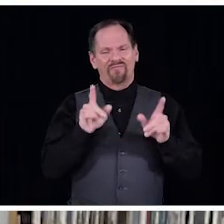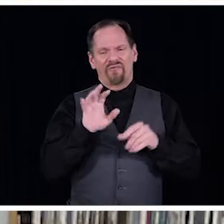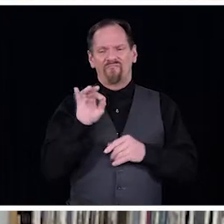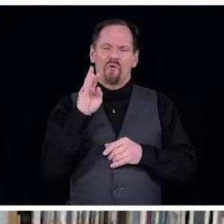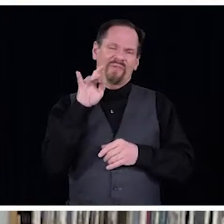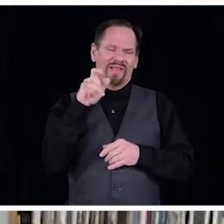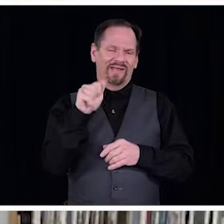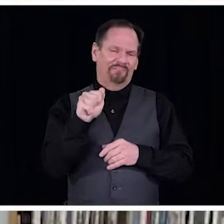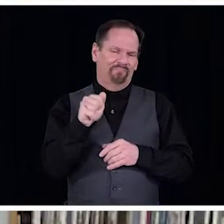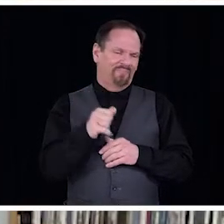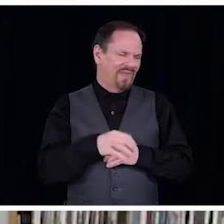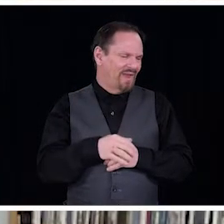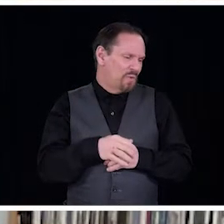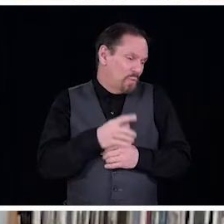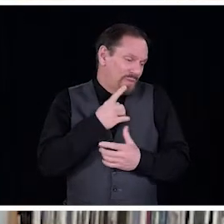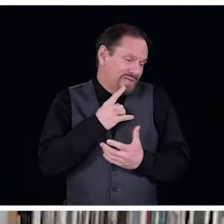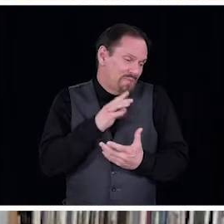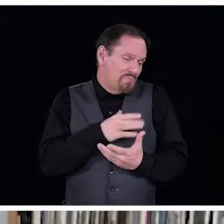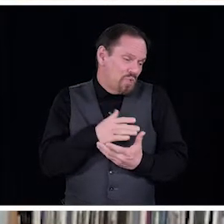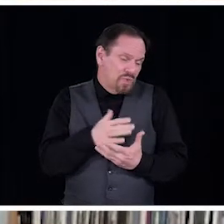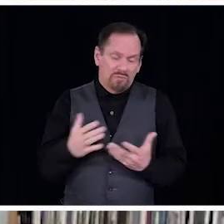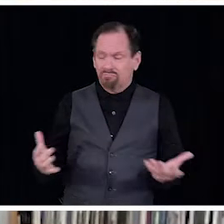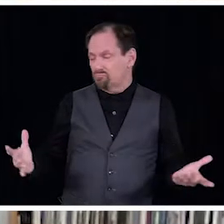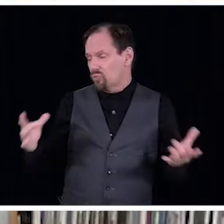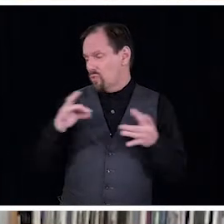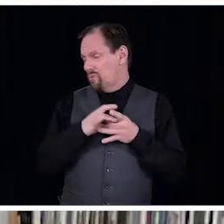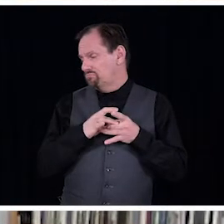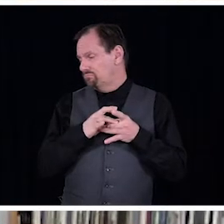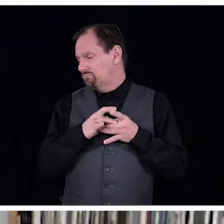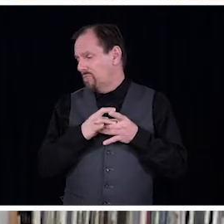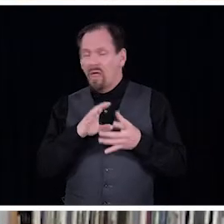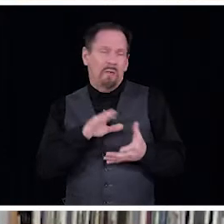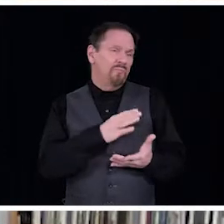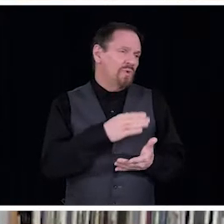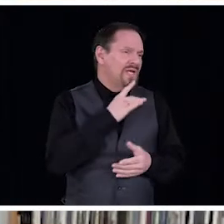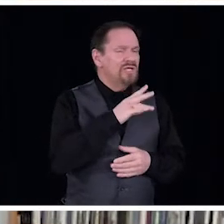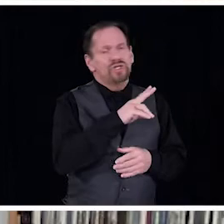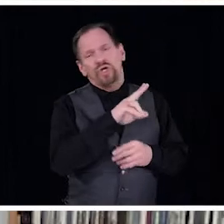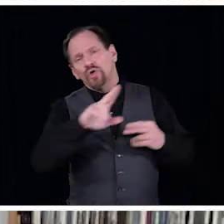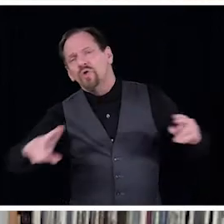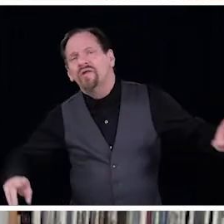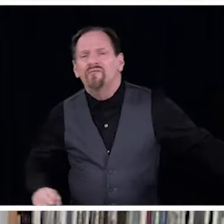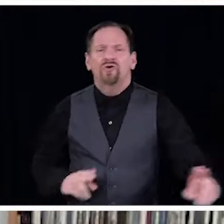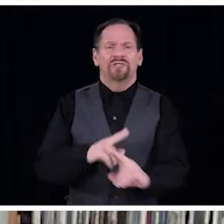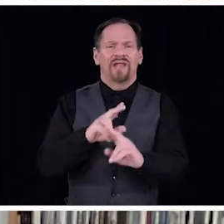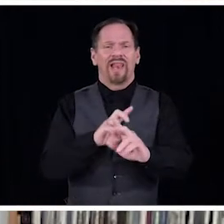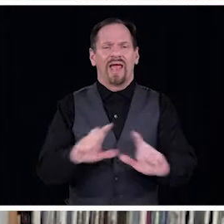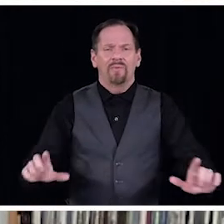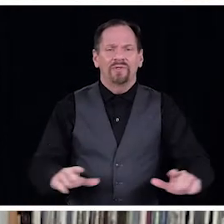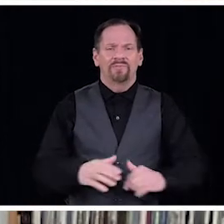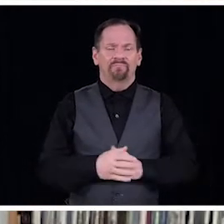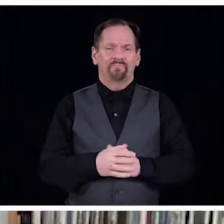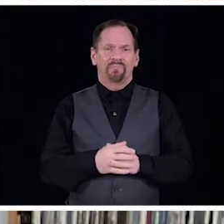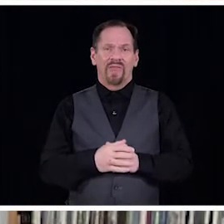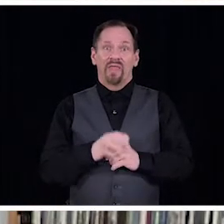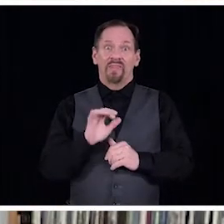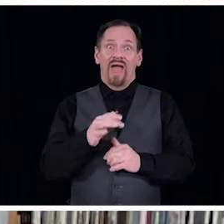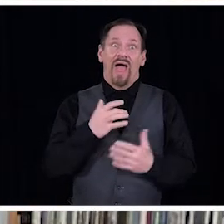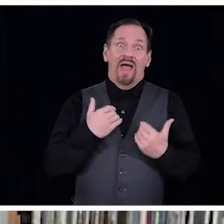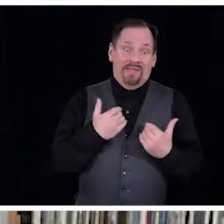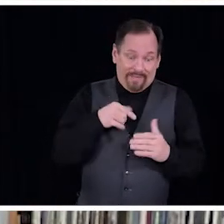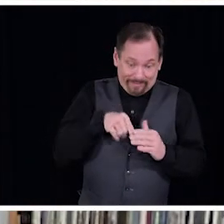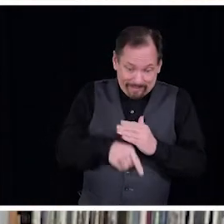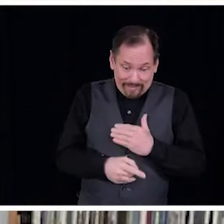that music brings people together, that it is a universal language, that it expresses the deepest emotions,